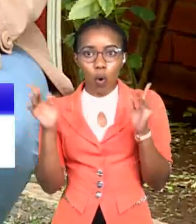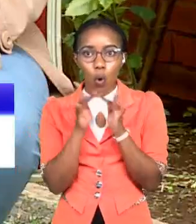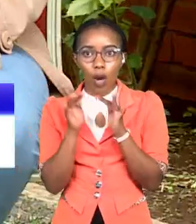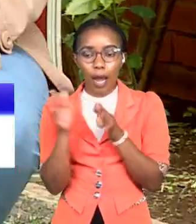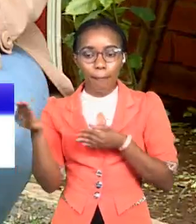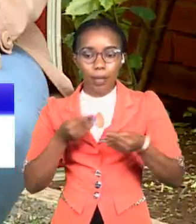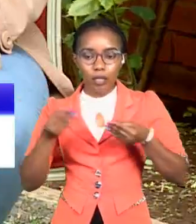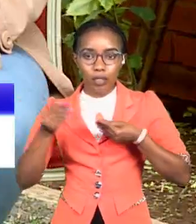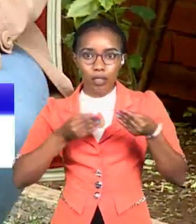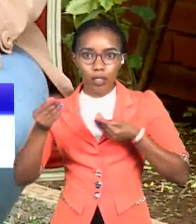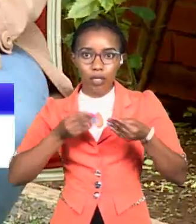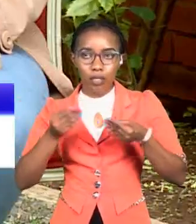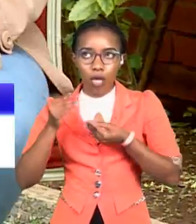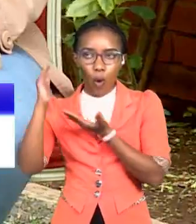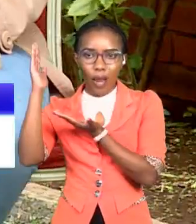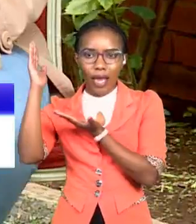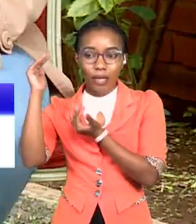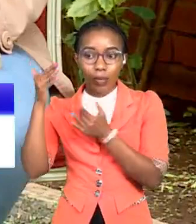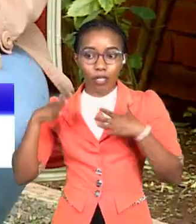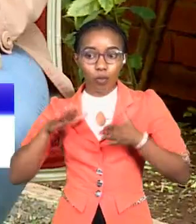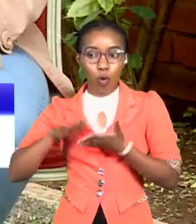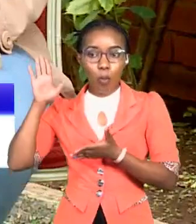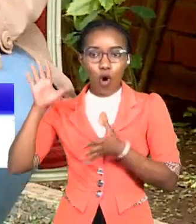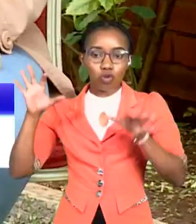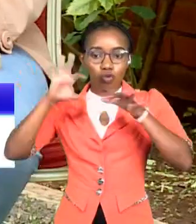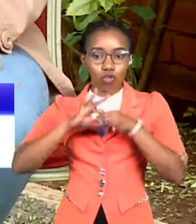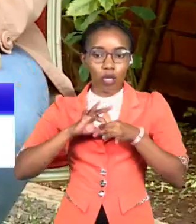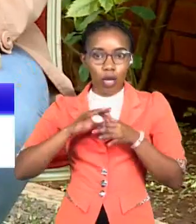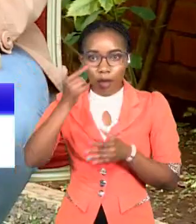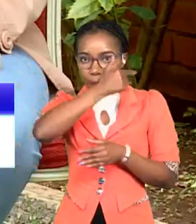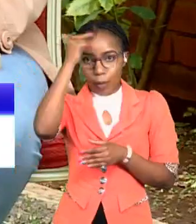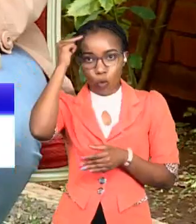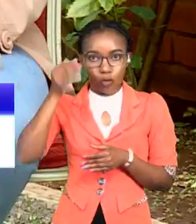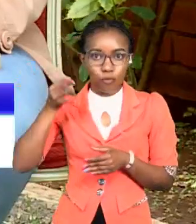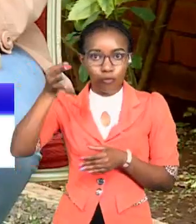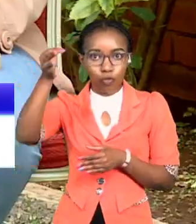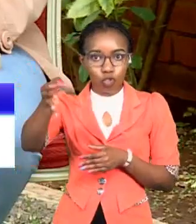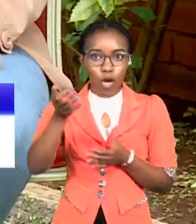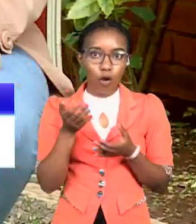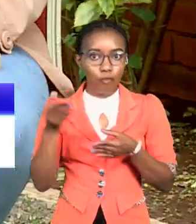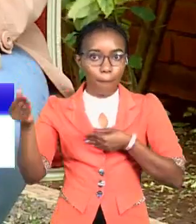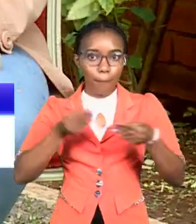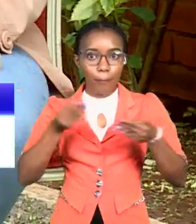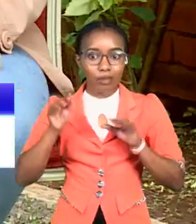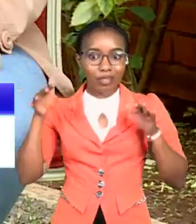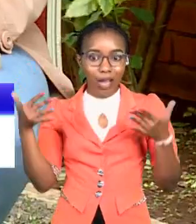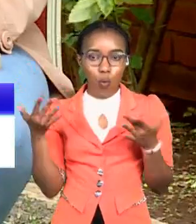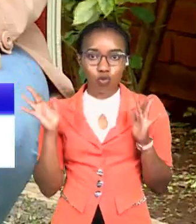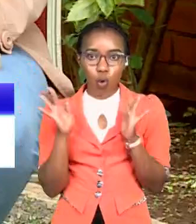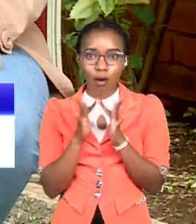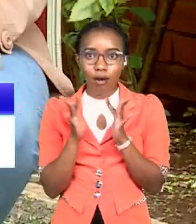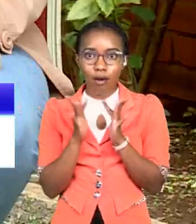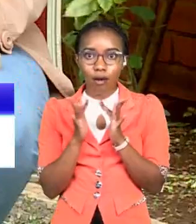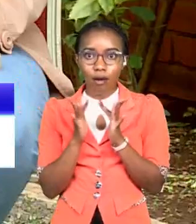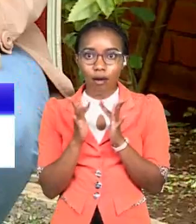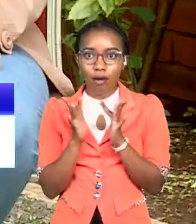hoping more people to do that, because the future of, you know, doing business is online. And whether